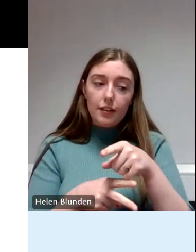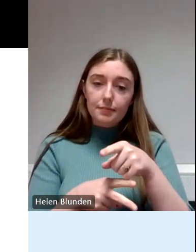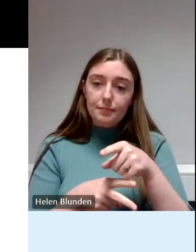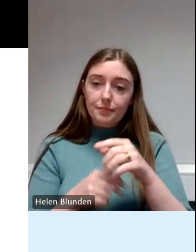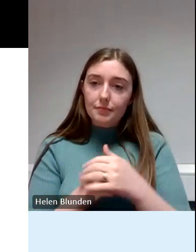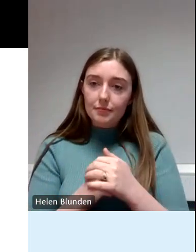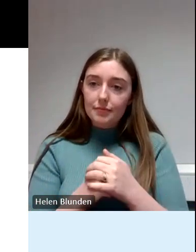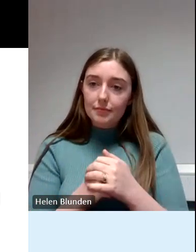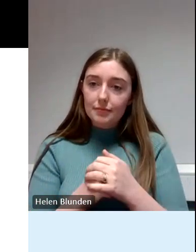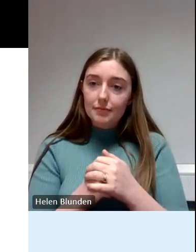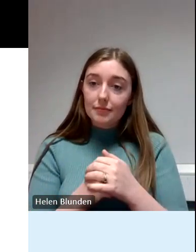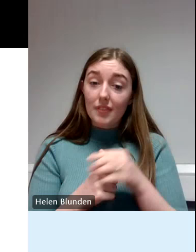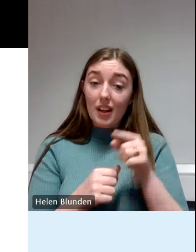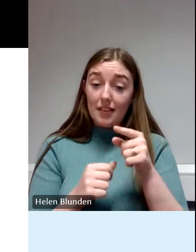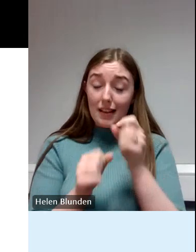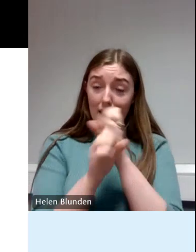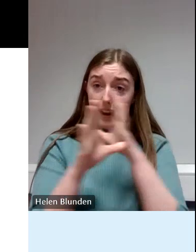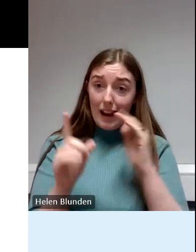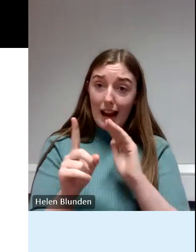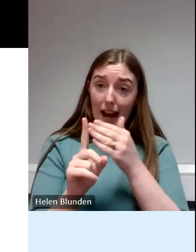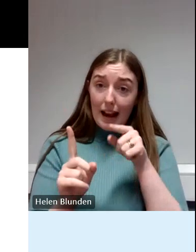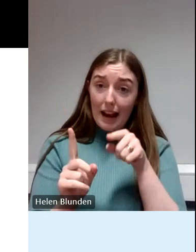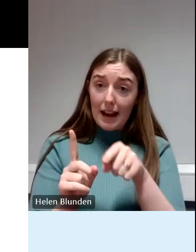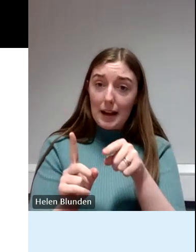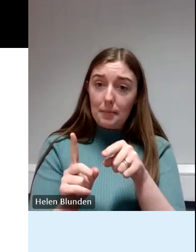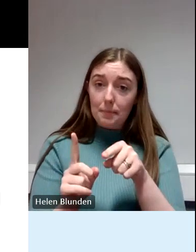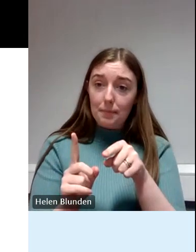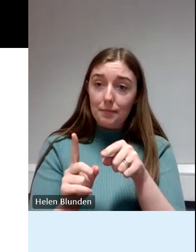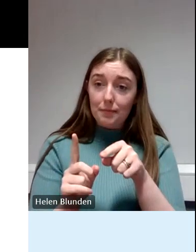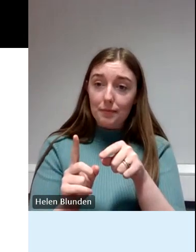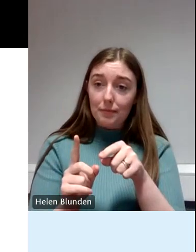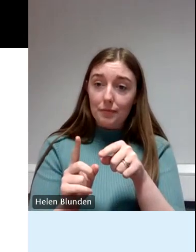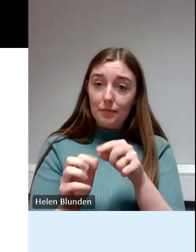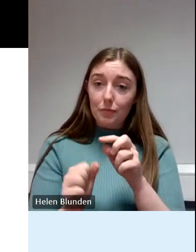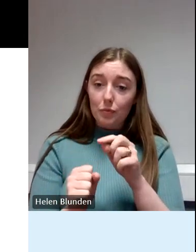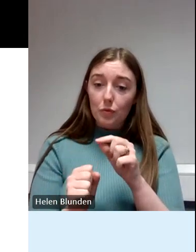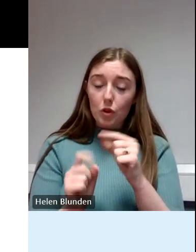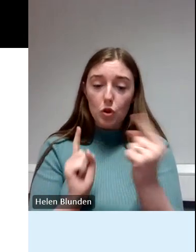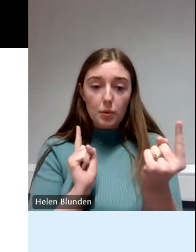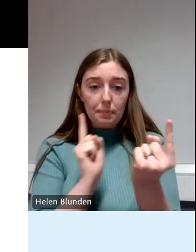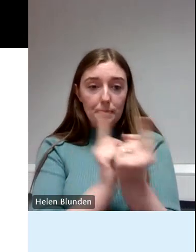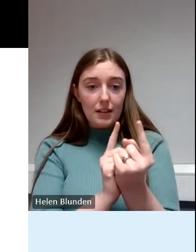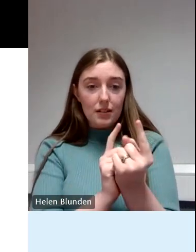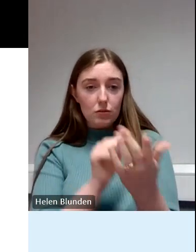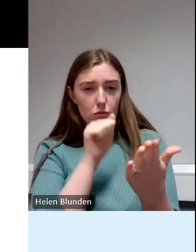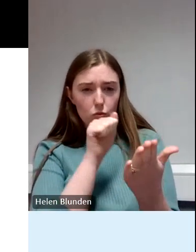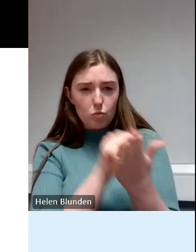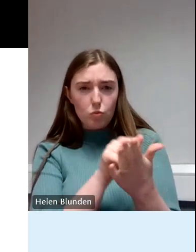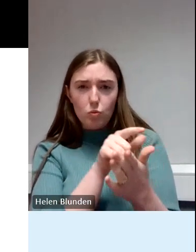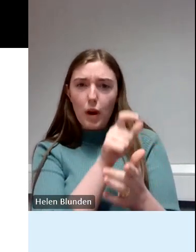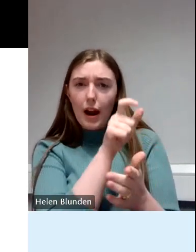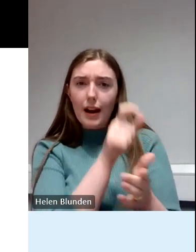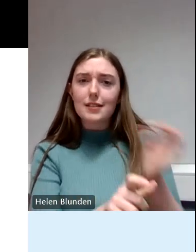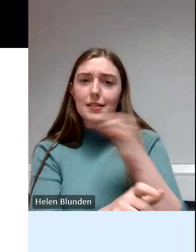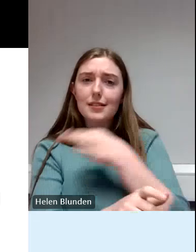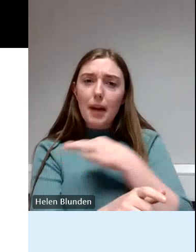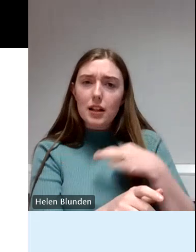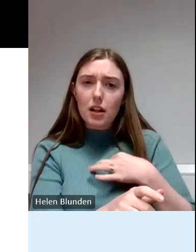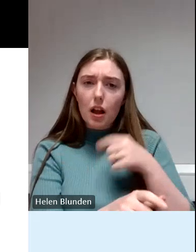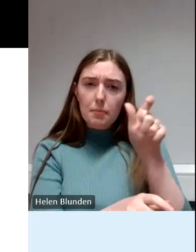you see whichever clinician is most appropriate, and that those